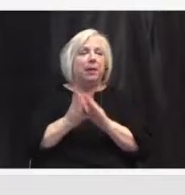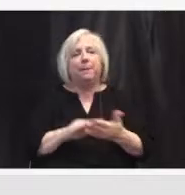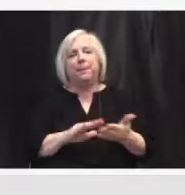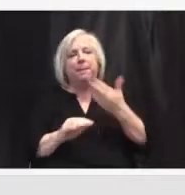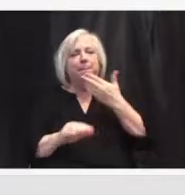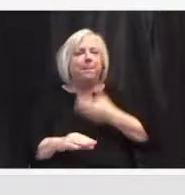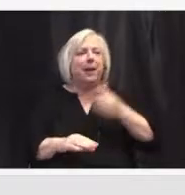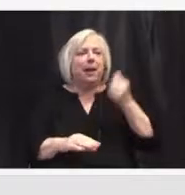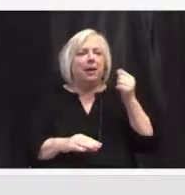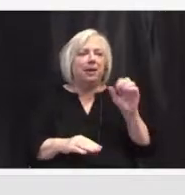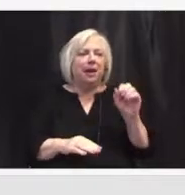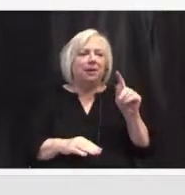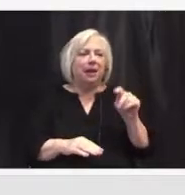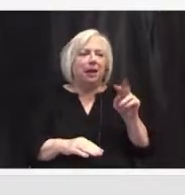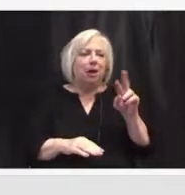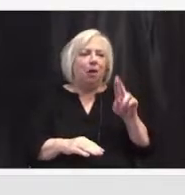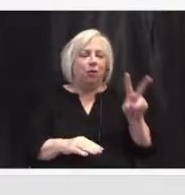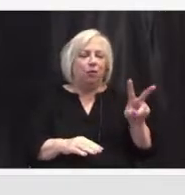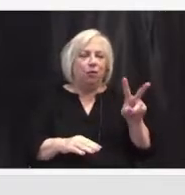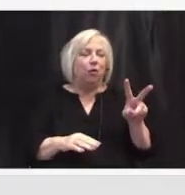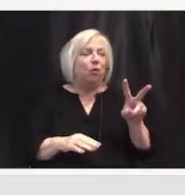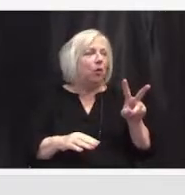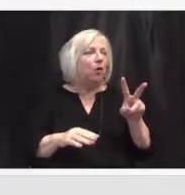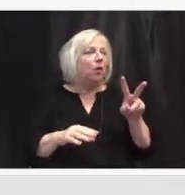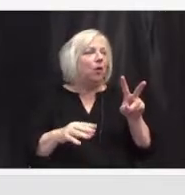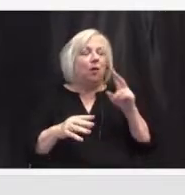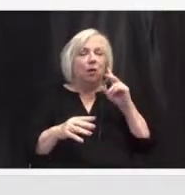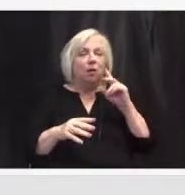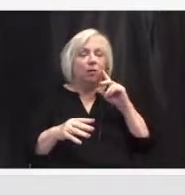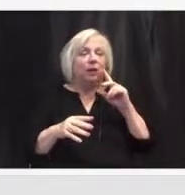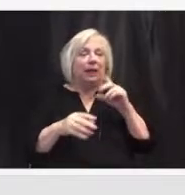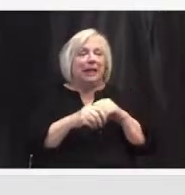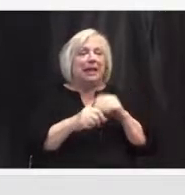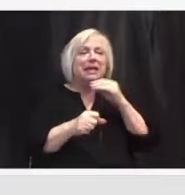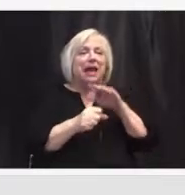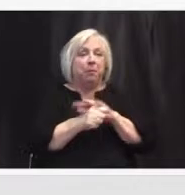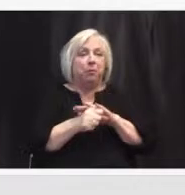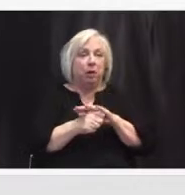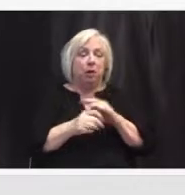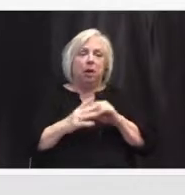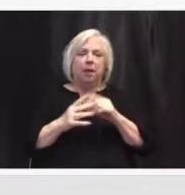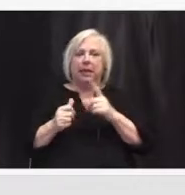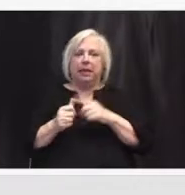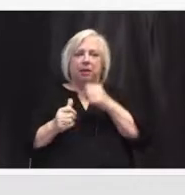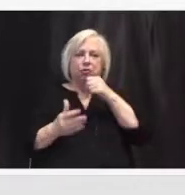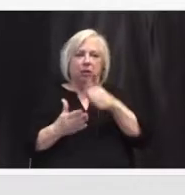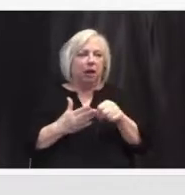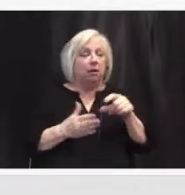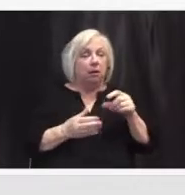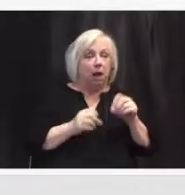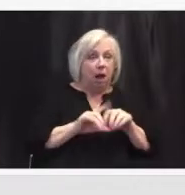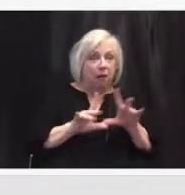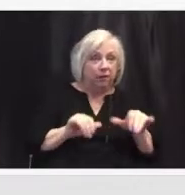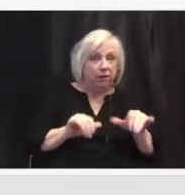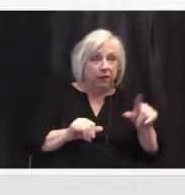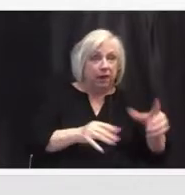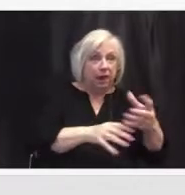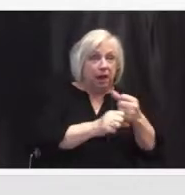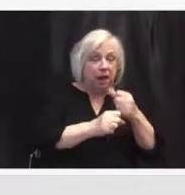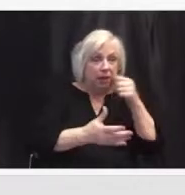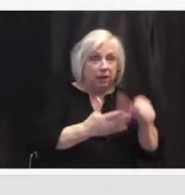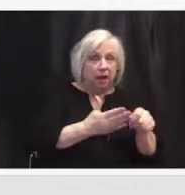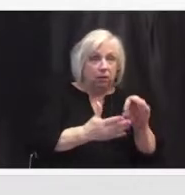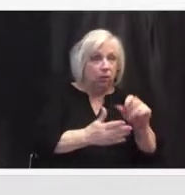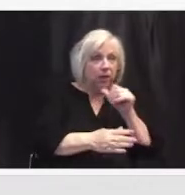with neighbors who want it there. In the initial letter that went out, obviously they received the letter or they wouldn't be here.